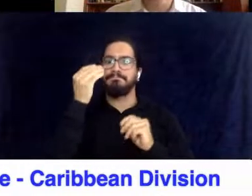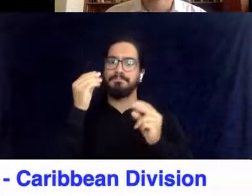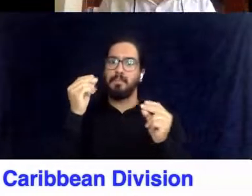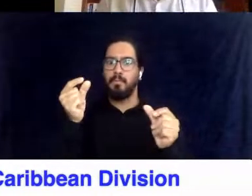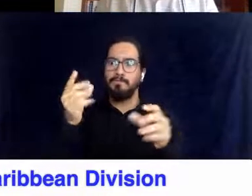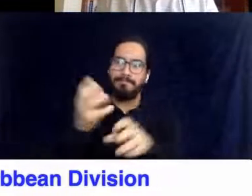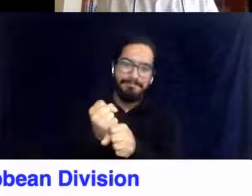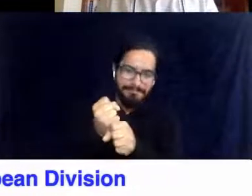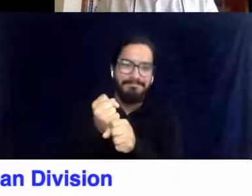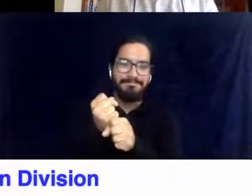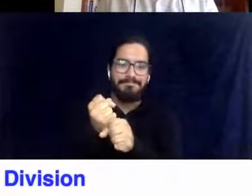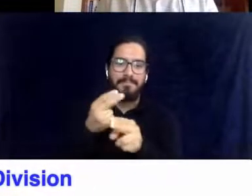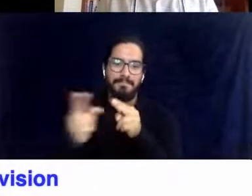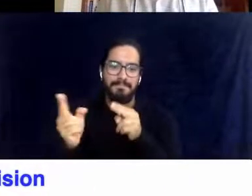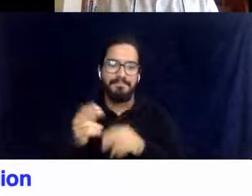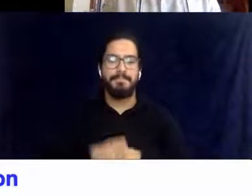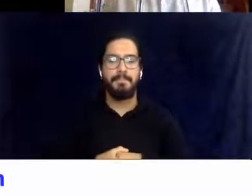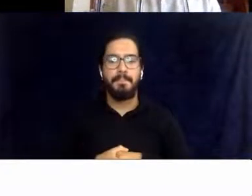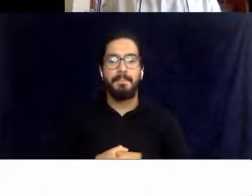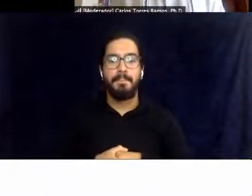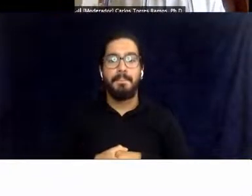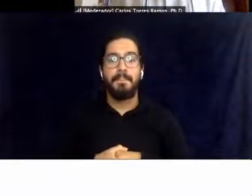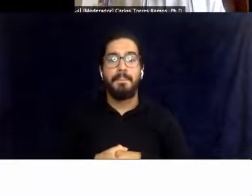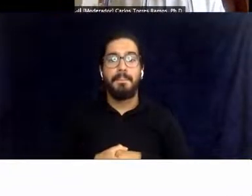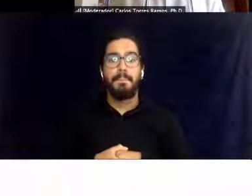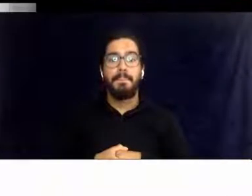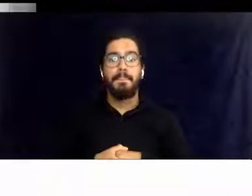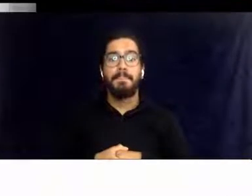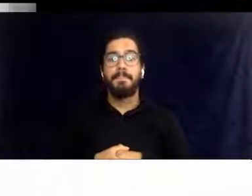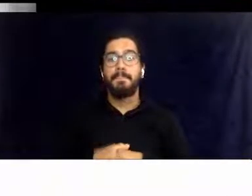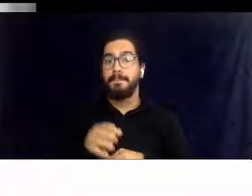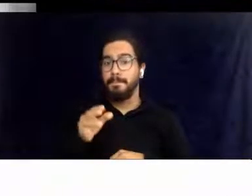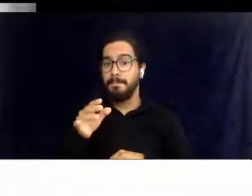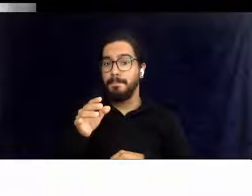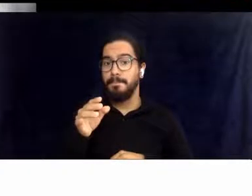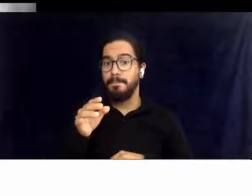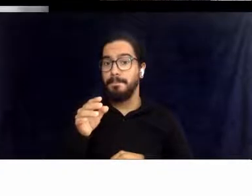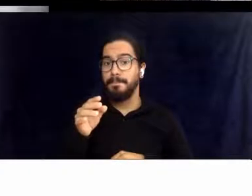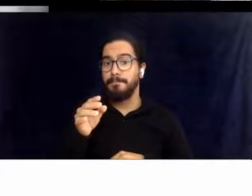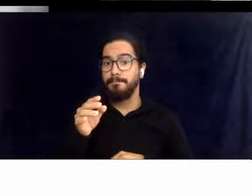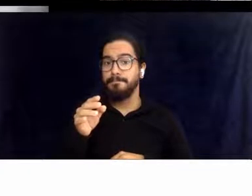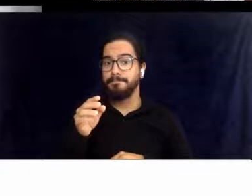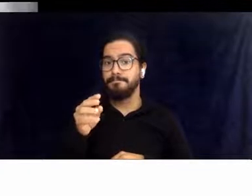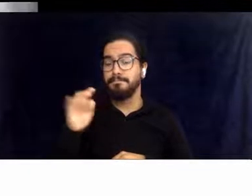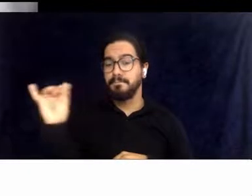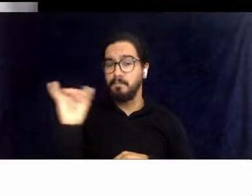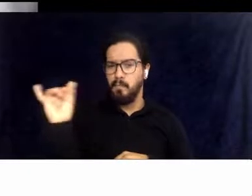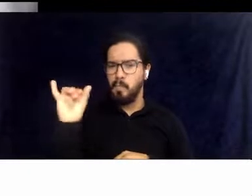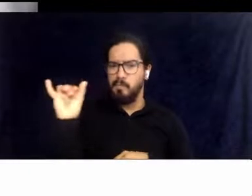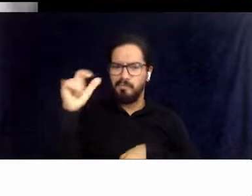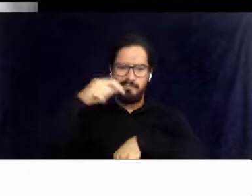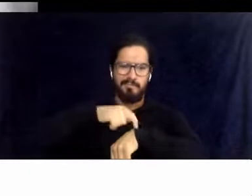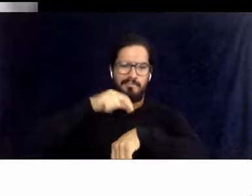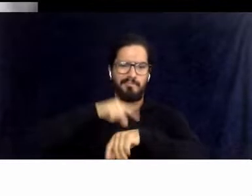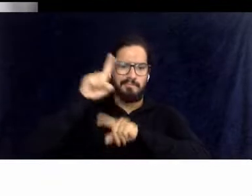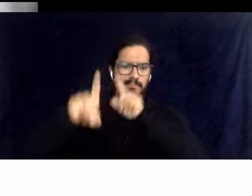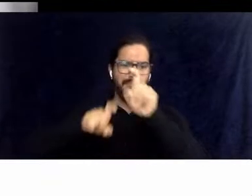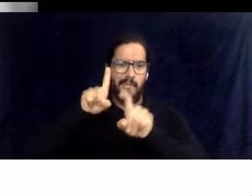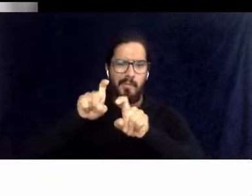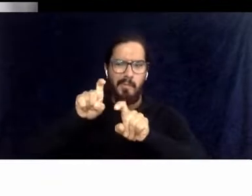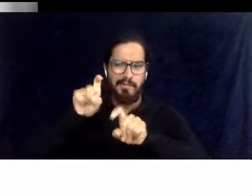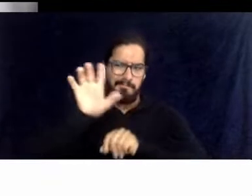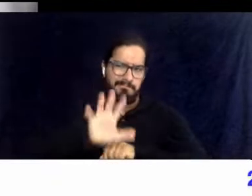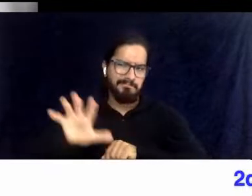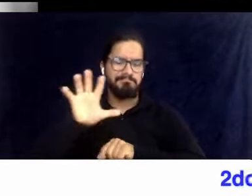and also we will have about 30 minutes for questions. So don't worry if you